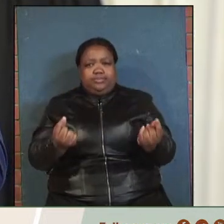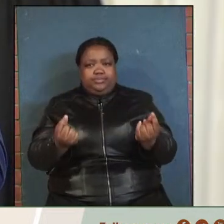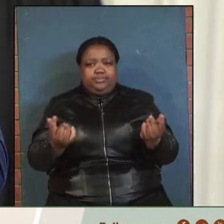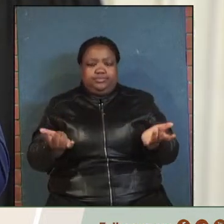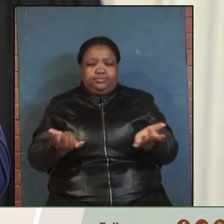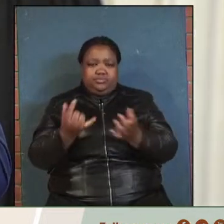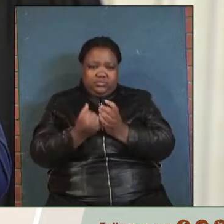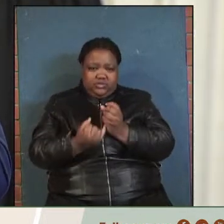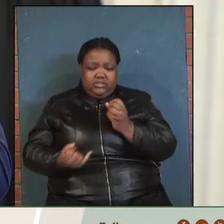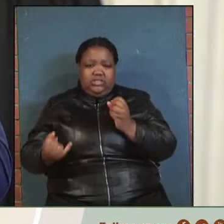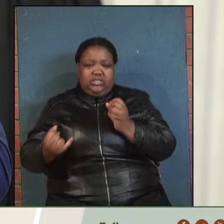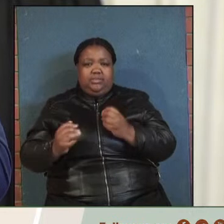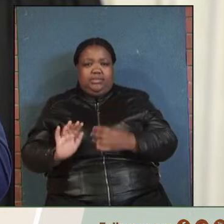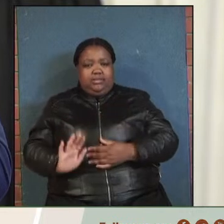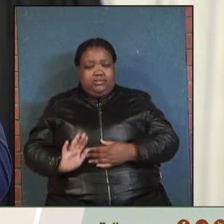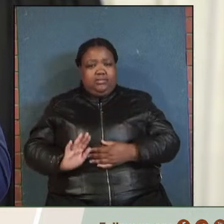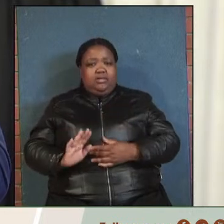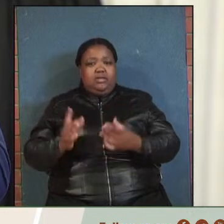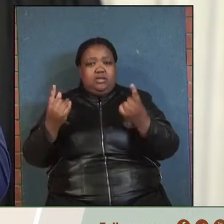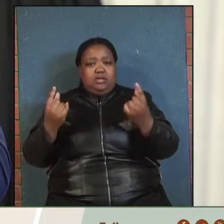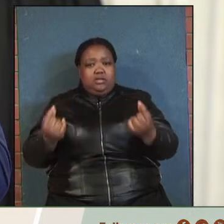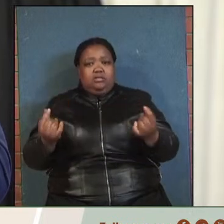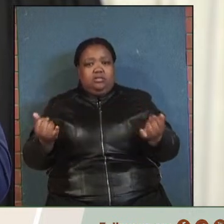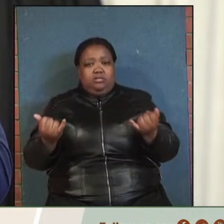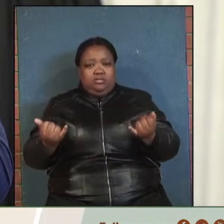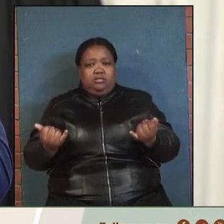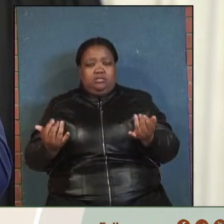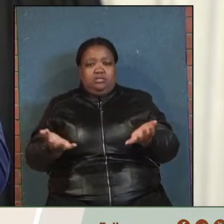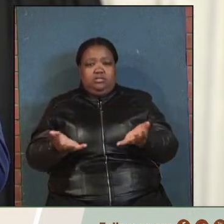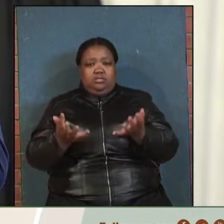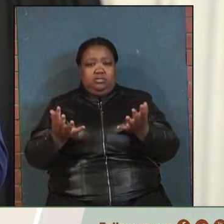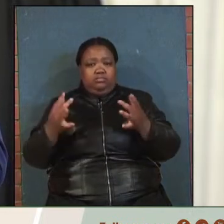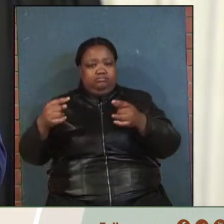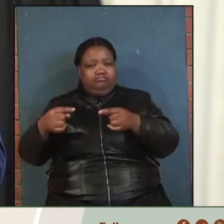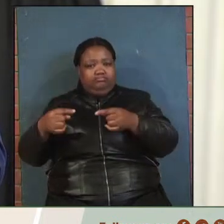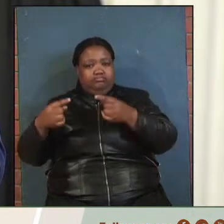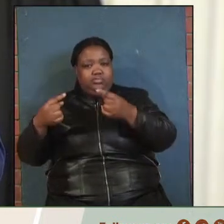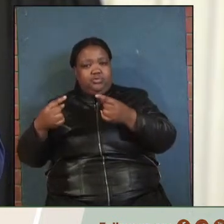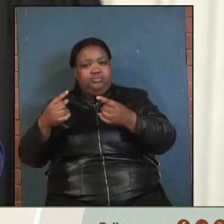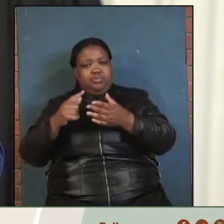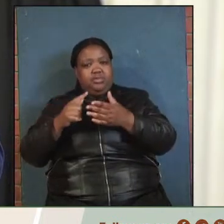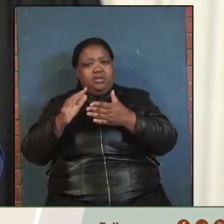independent candidates to contest elections in the national and provincial